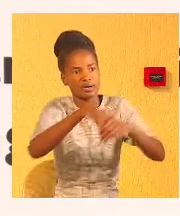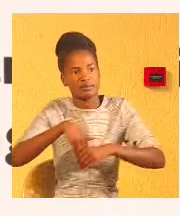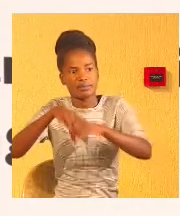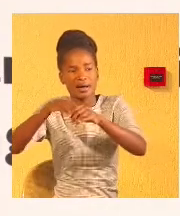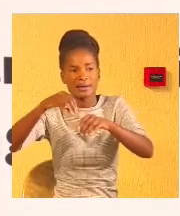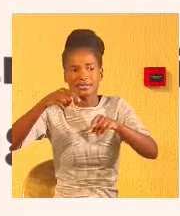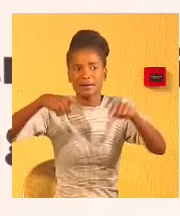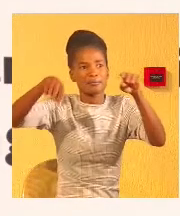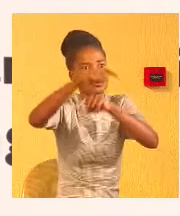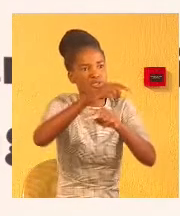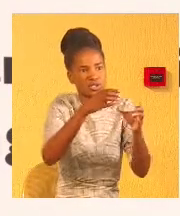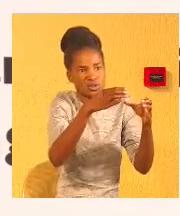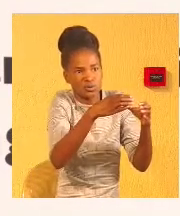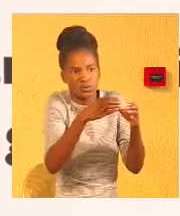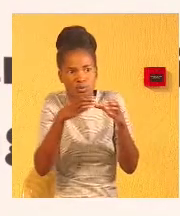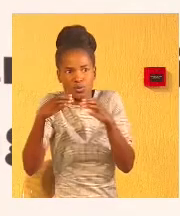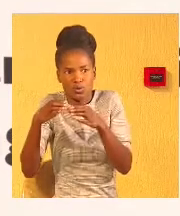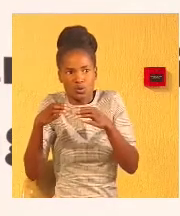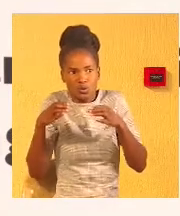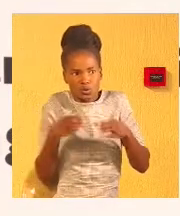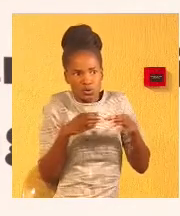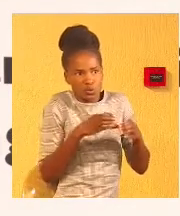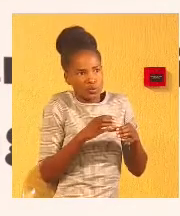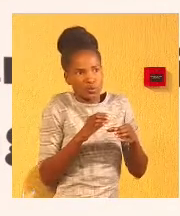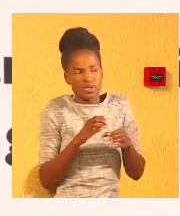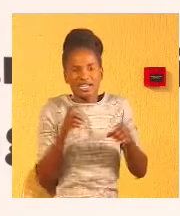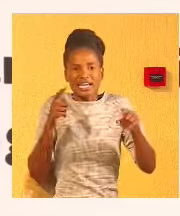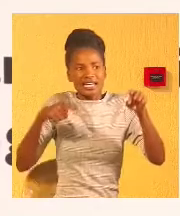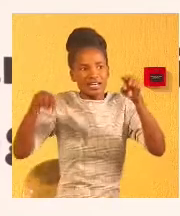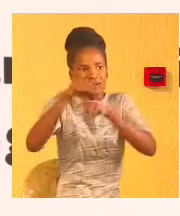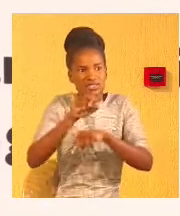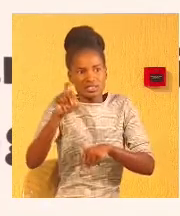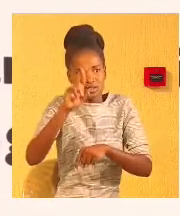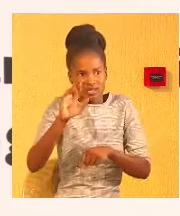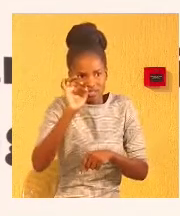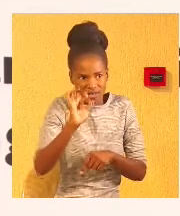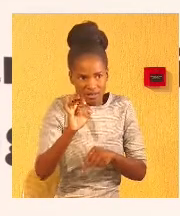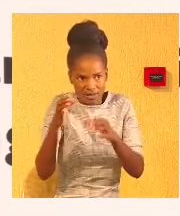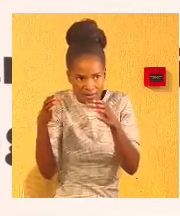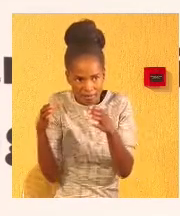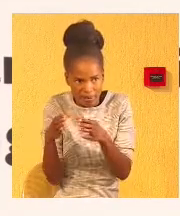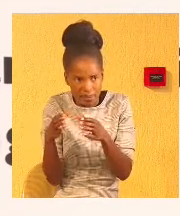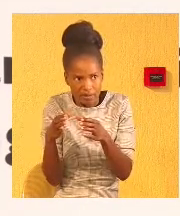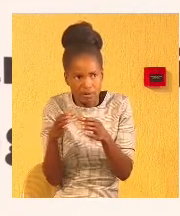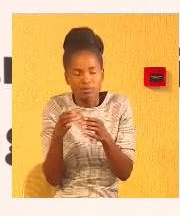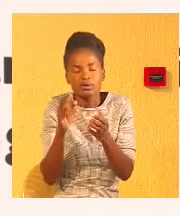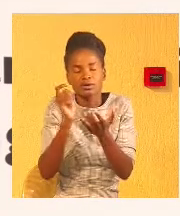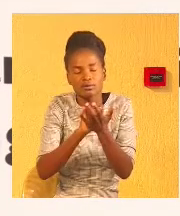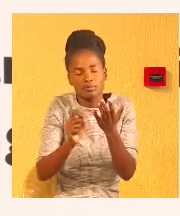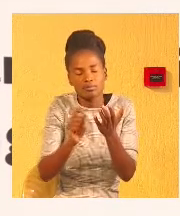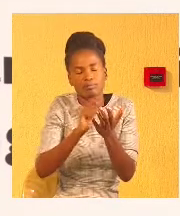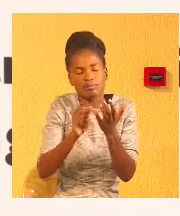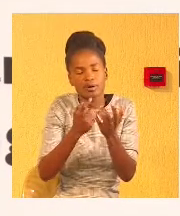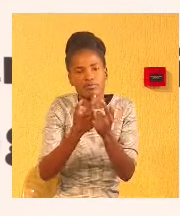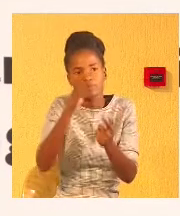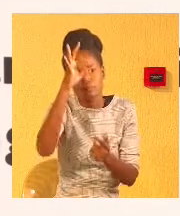zone. Thank you, But Mr. Masika. if it's outside of the zone, you have to go to the police